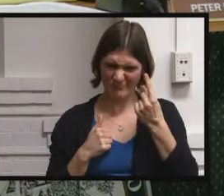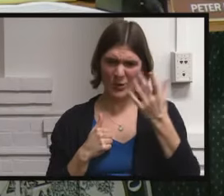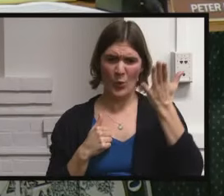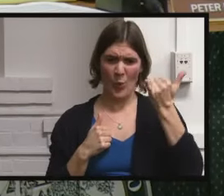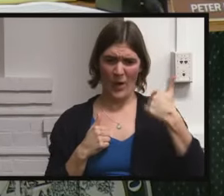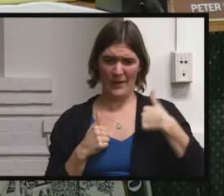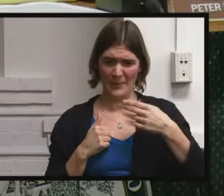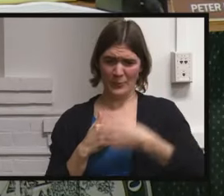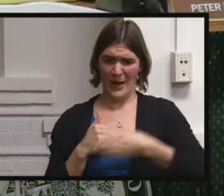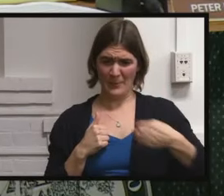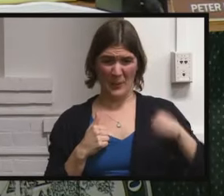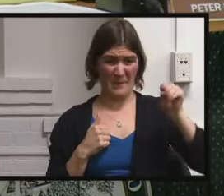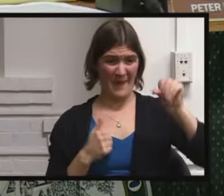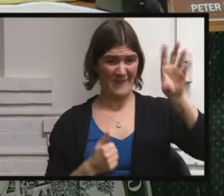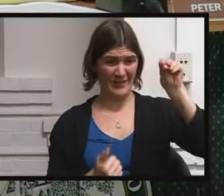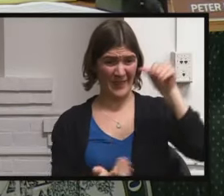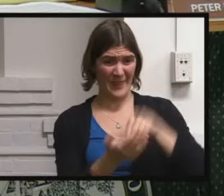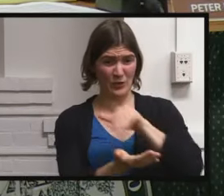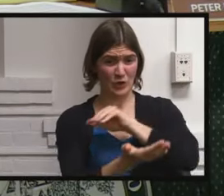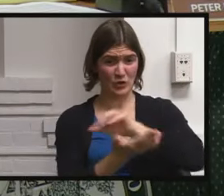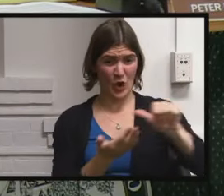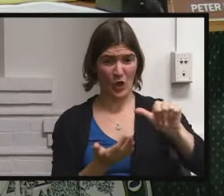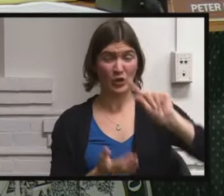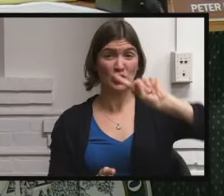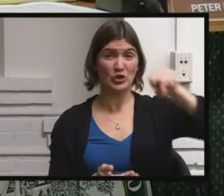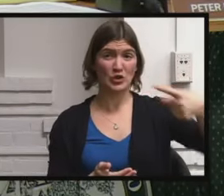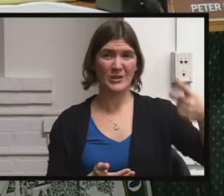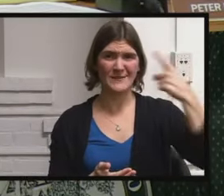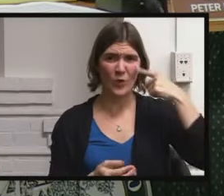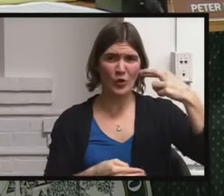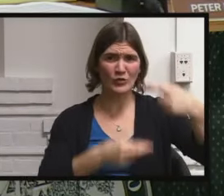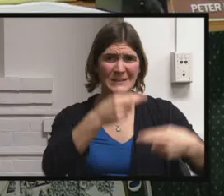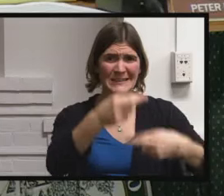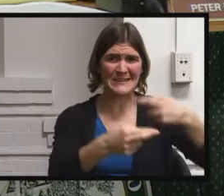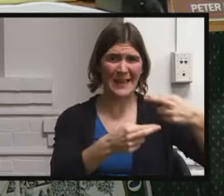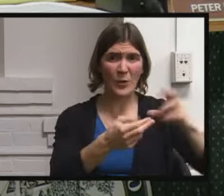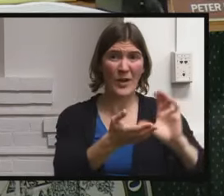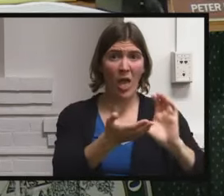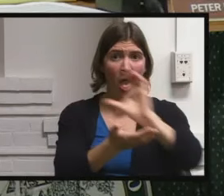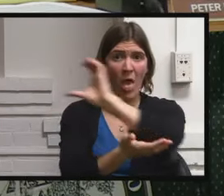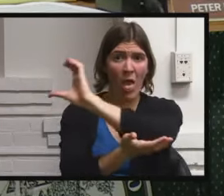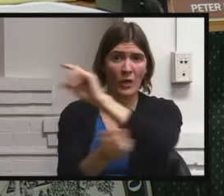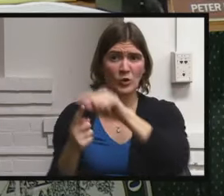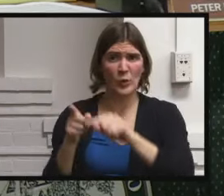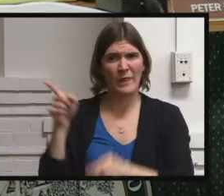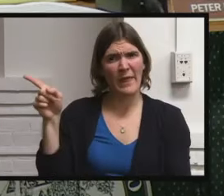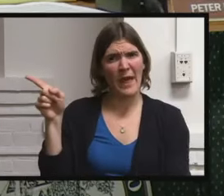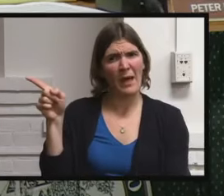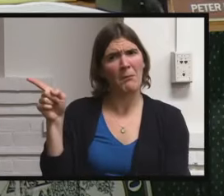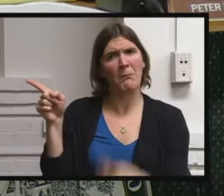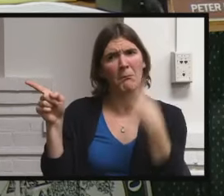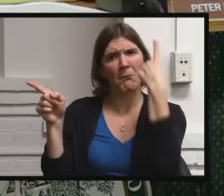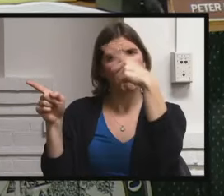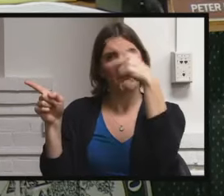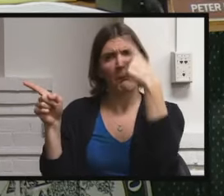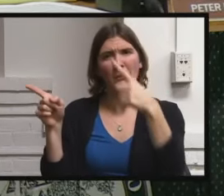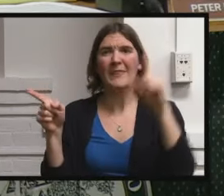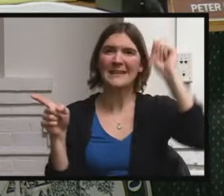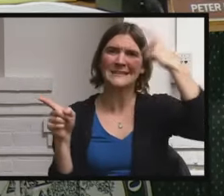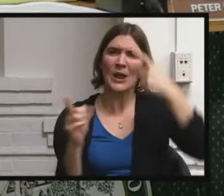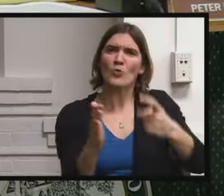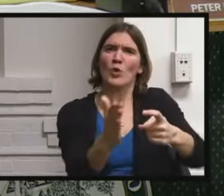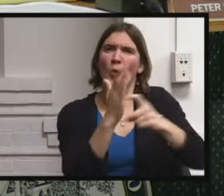town of Brattleboro should be paying $50,000 a year to the Wyndham Solid Waste Management District for a recycling collection